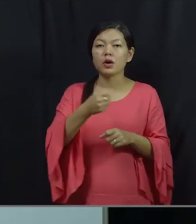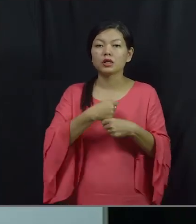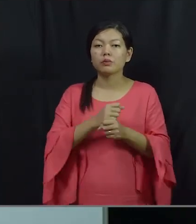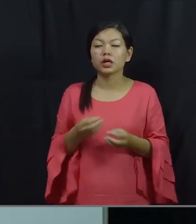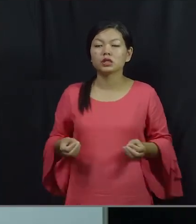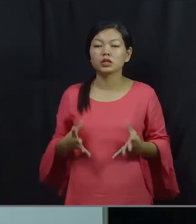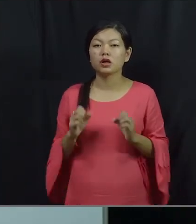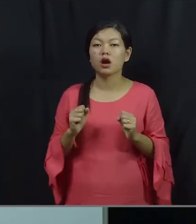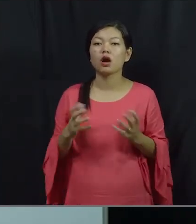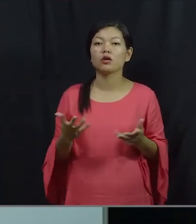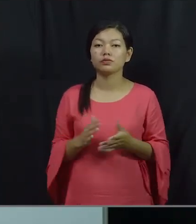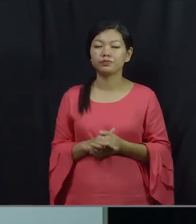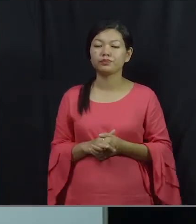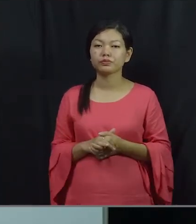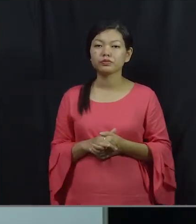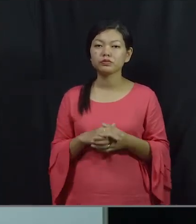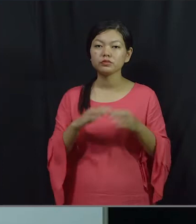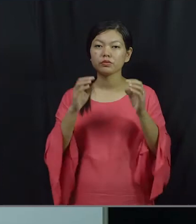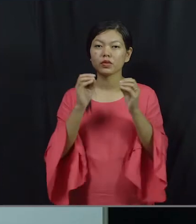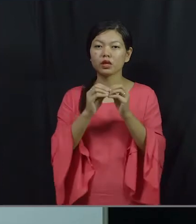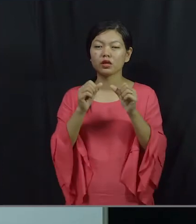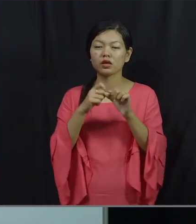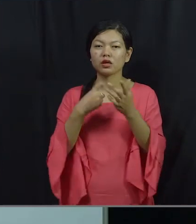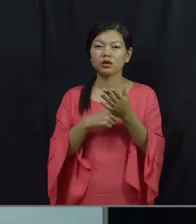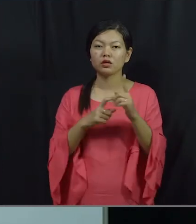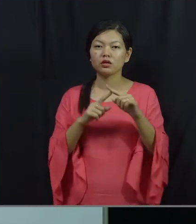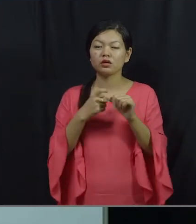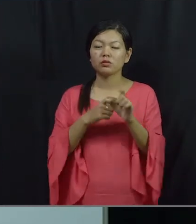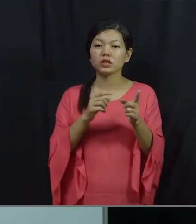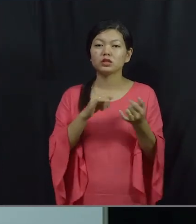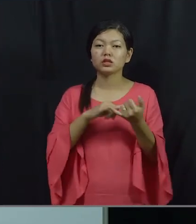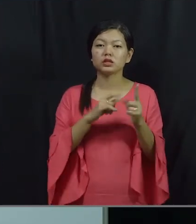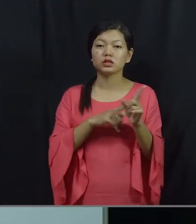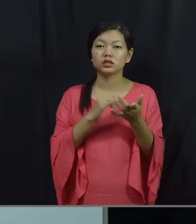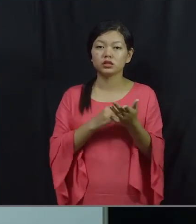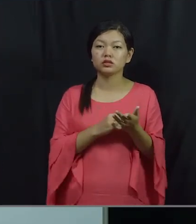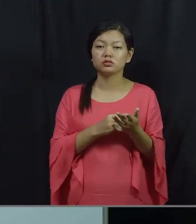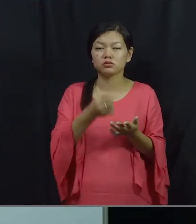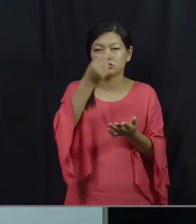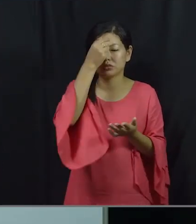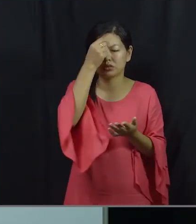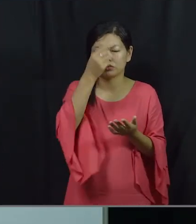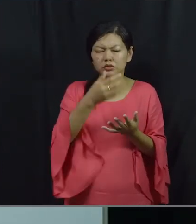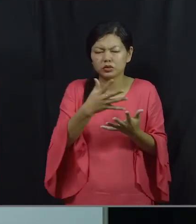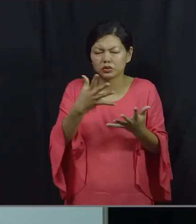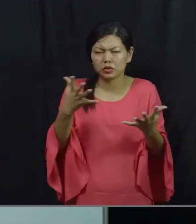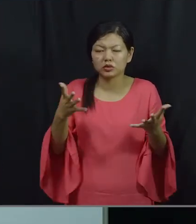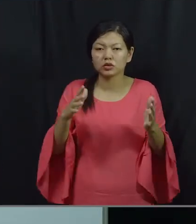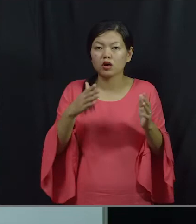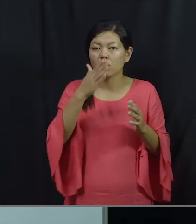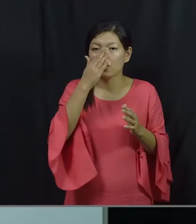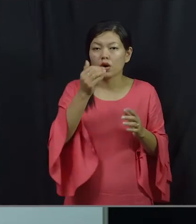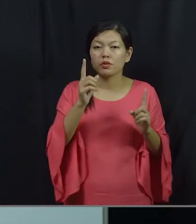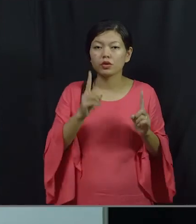many problems in this barter system, like because of absence of indefinite standard. Okay, so in order to remove